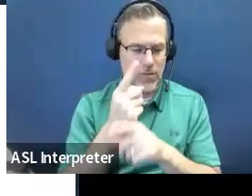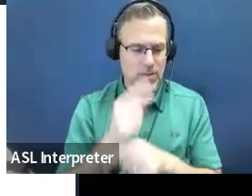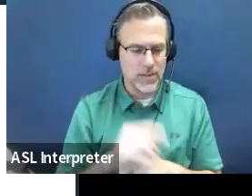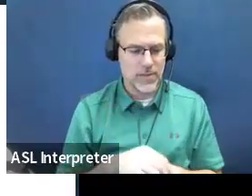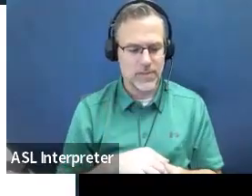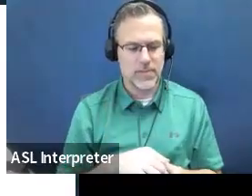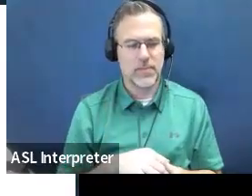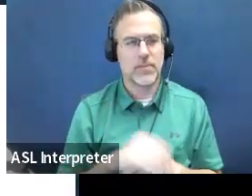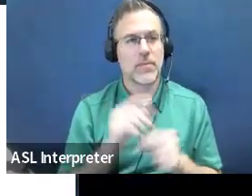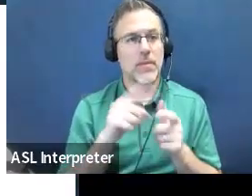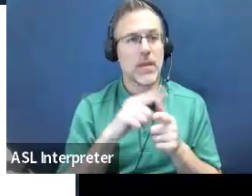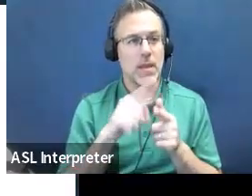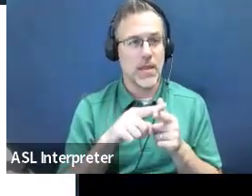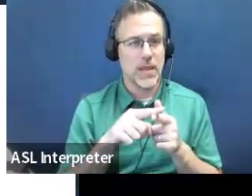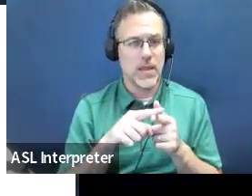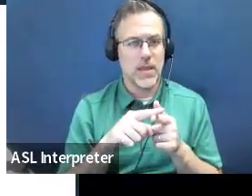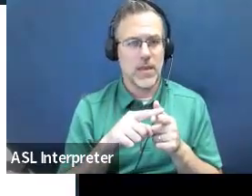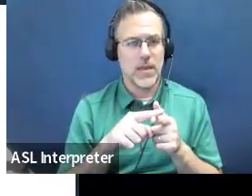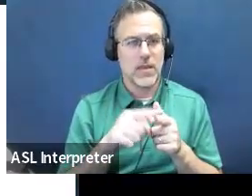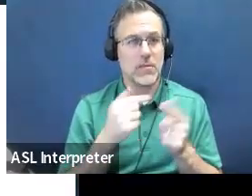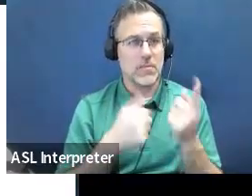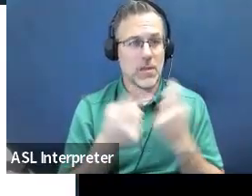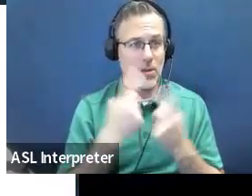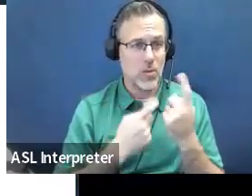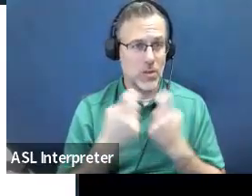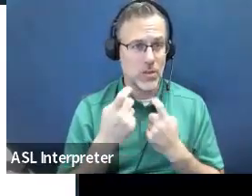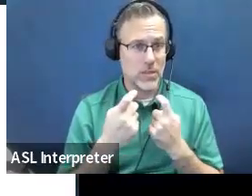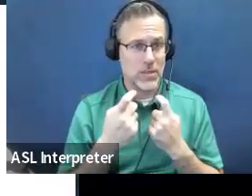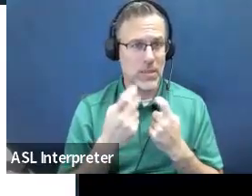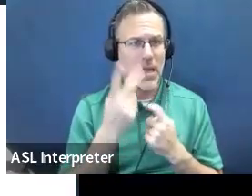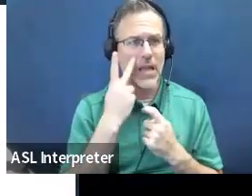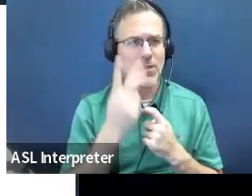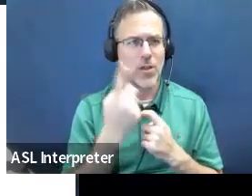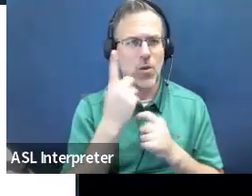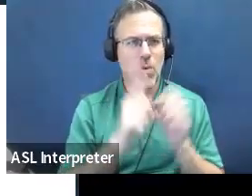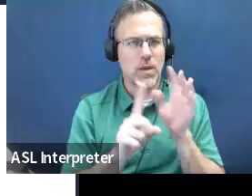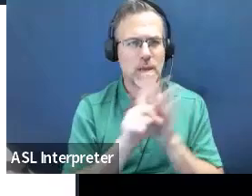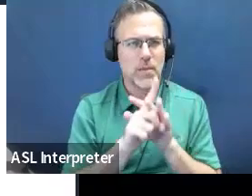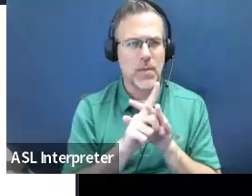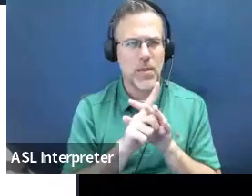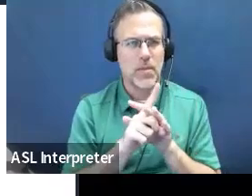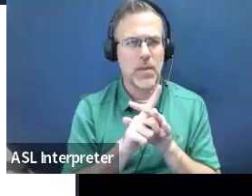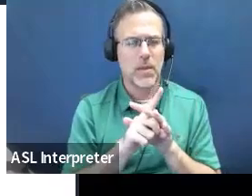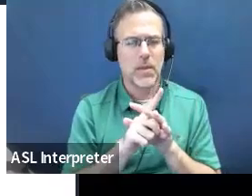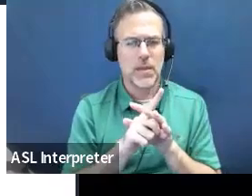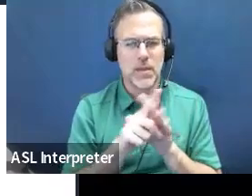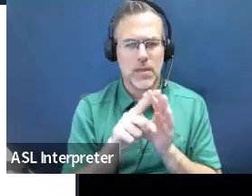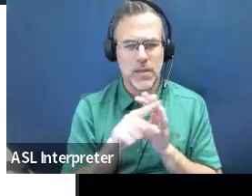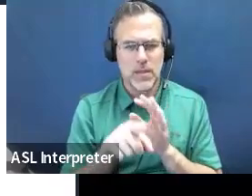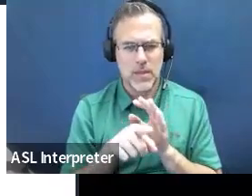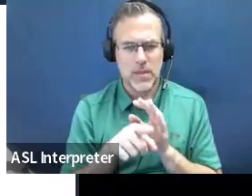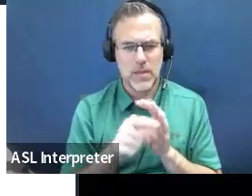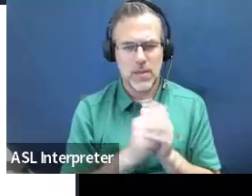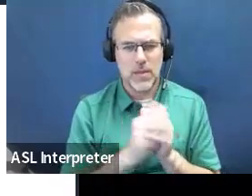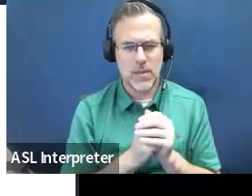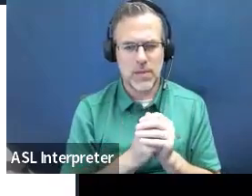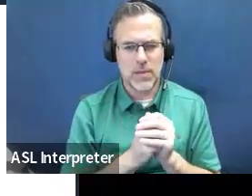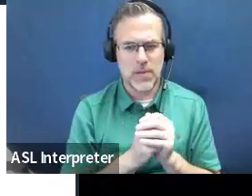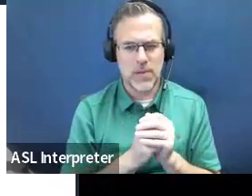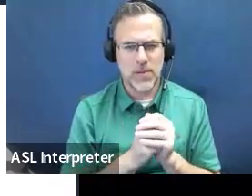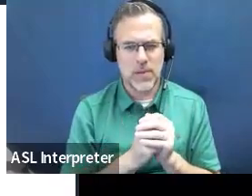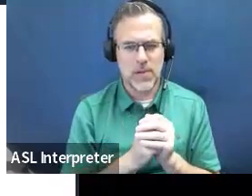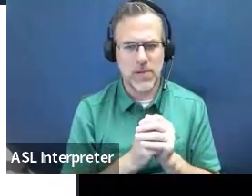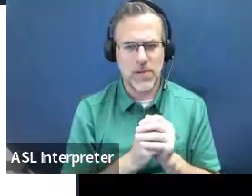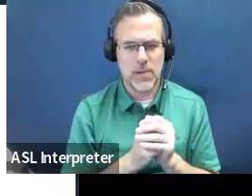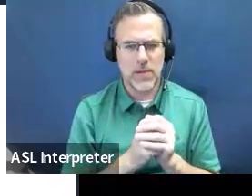And then any questions? I did see one pop in between answers. So to go along with that quiz question, I have